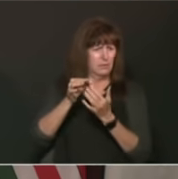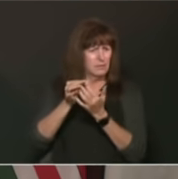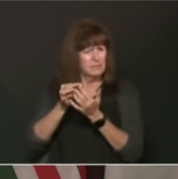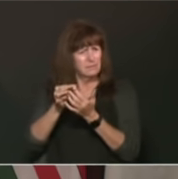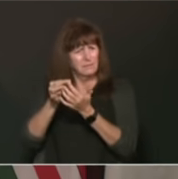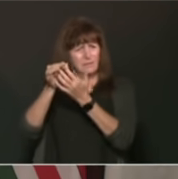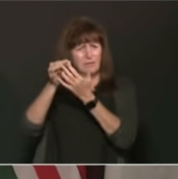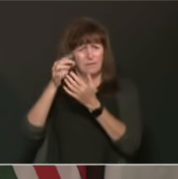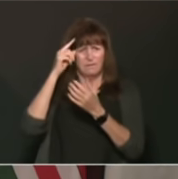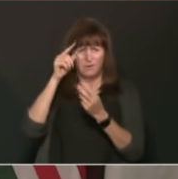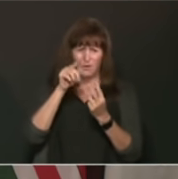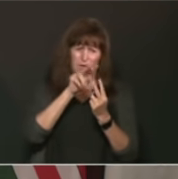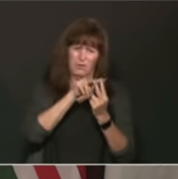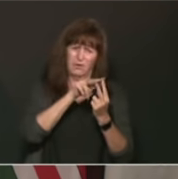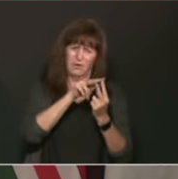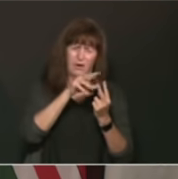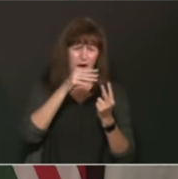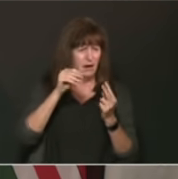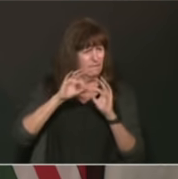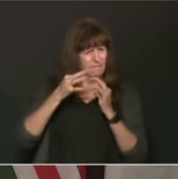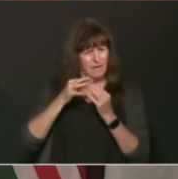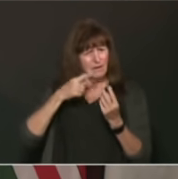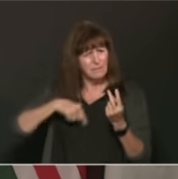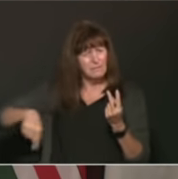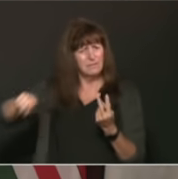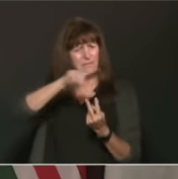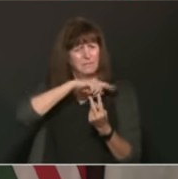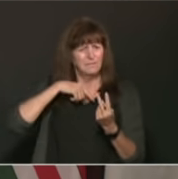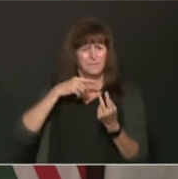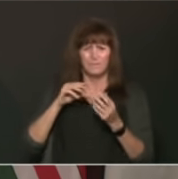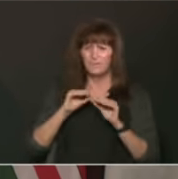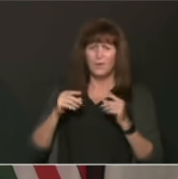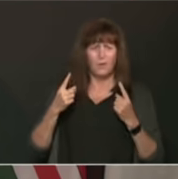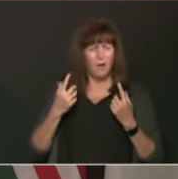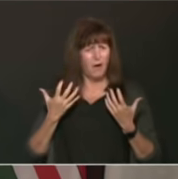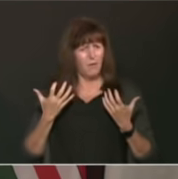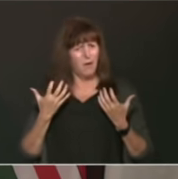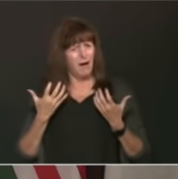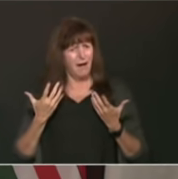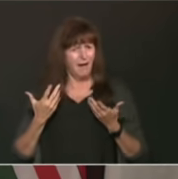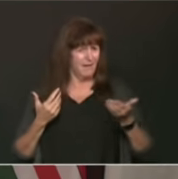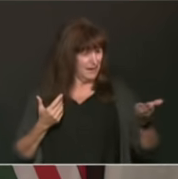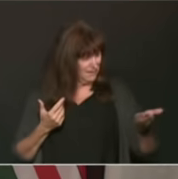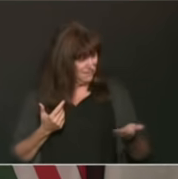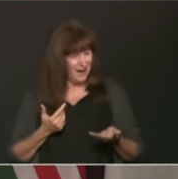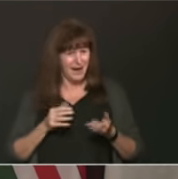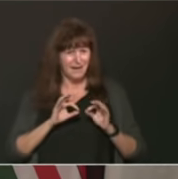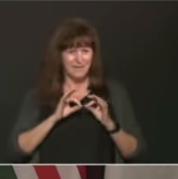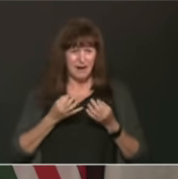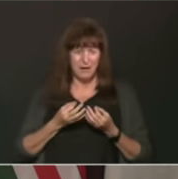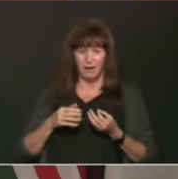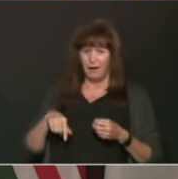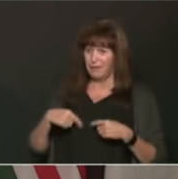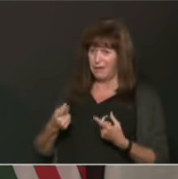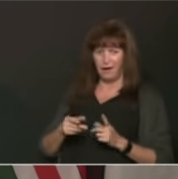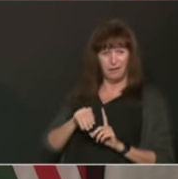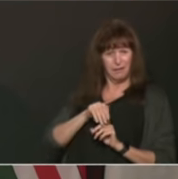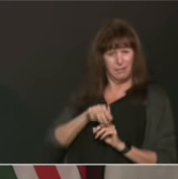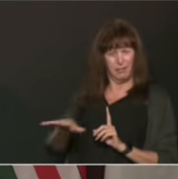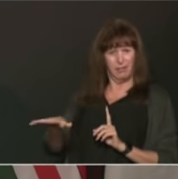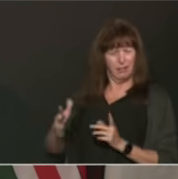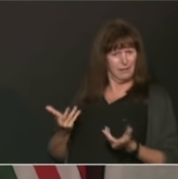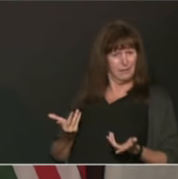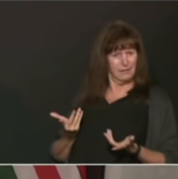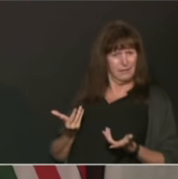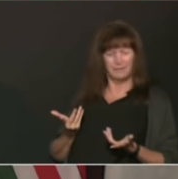wants COVID-19 as one of the guests. It's imperative that public health measures are followed to ensure the